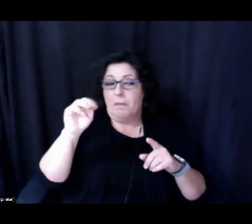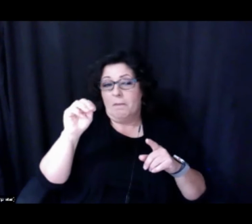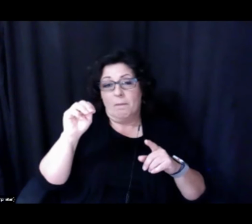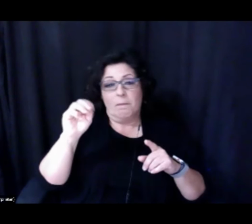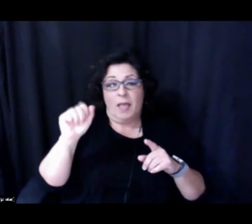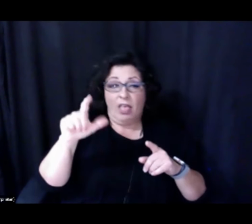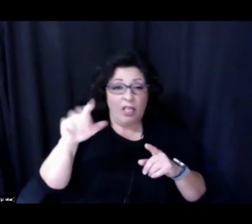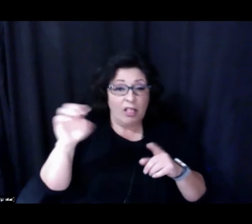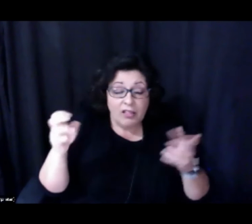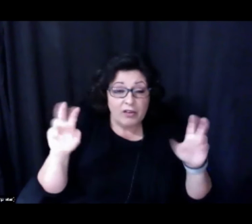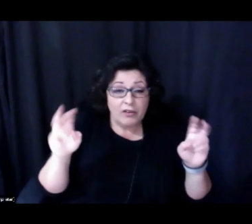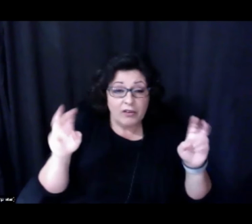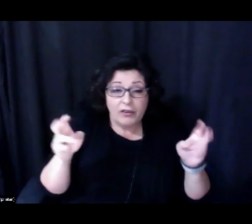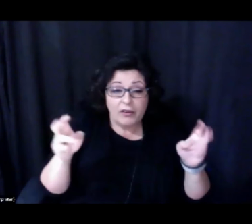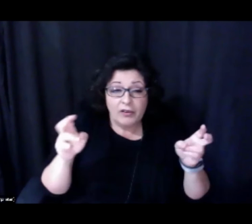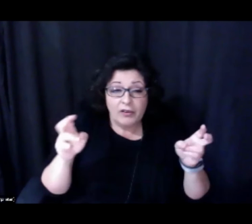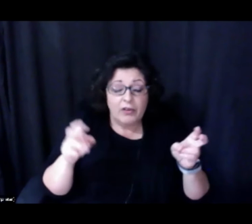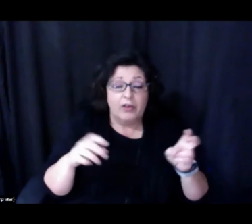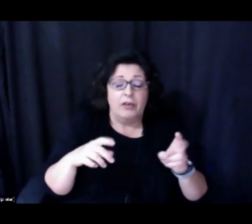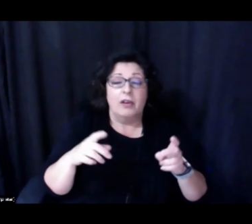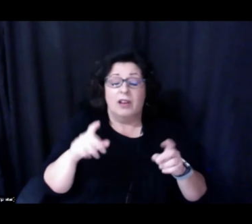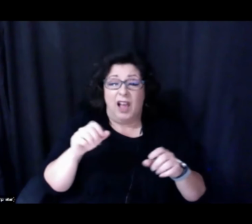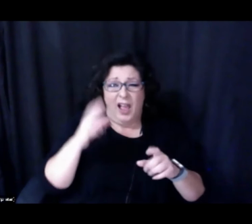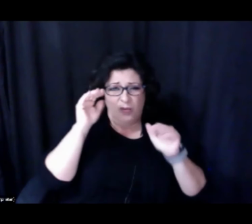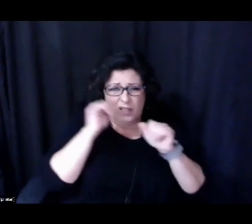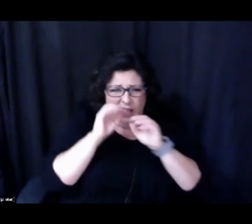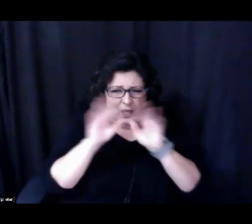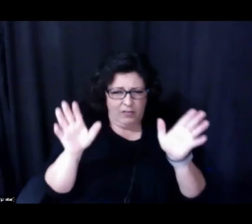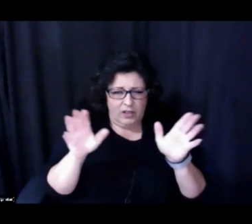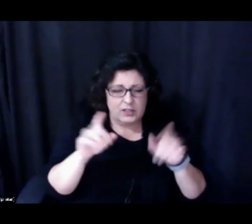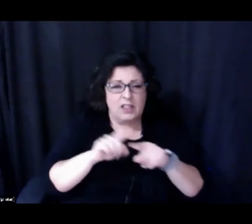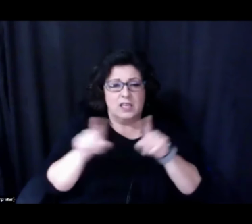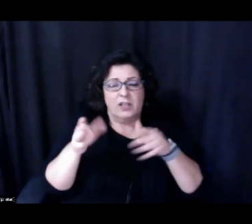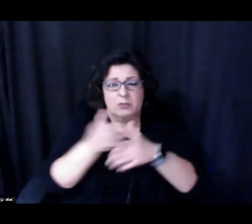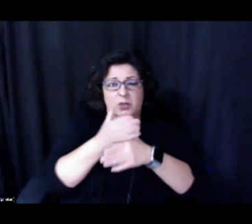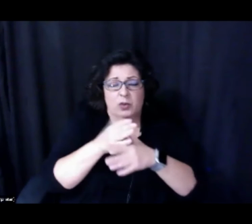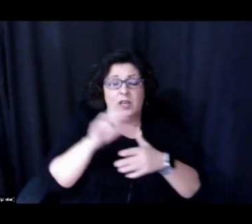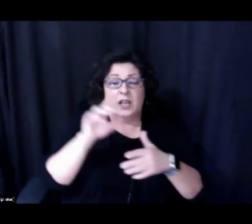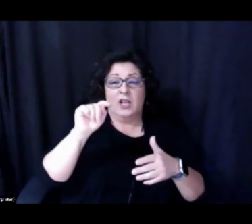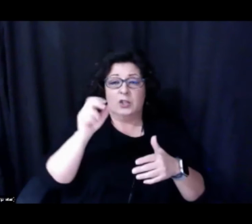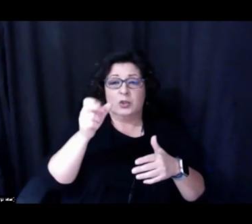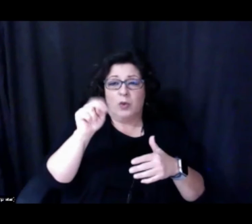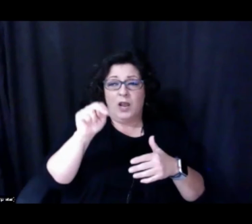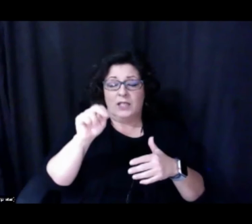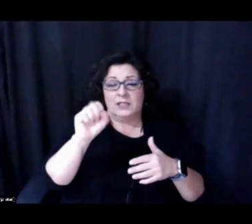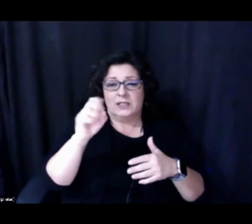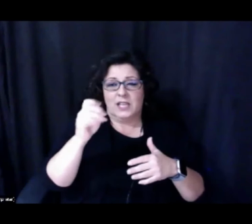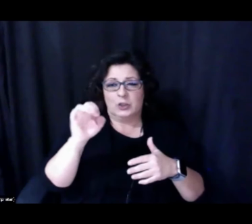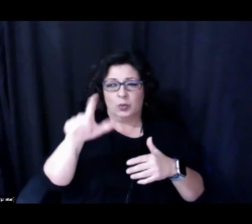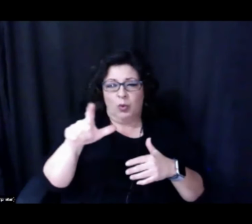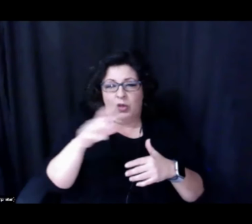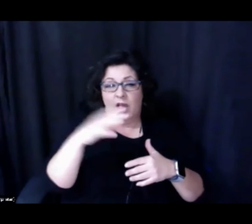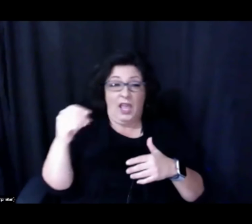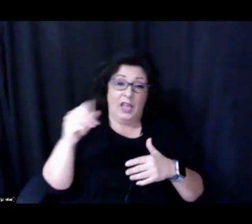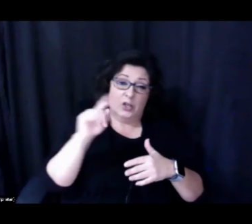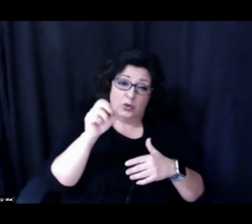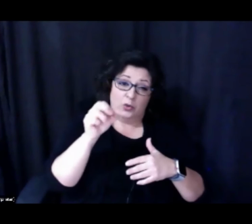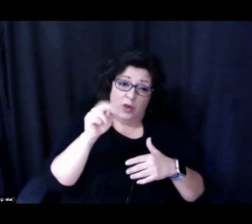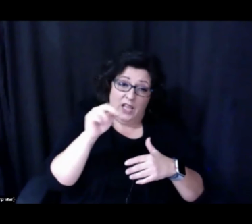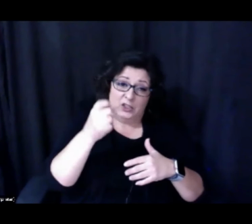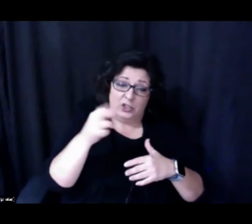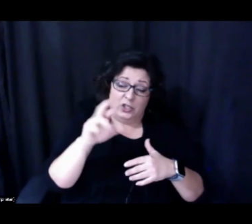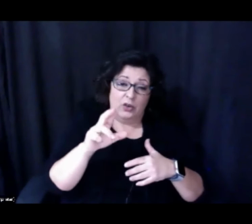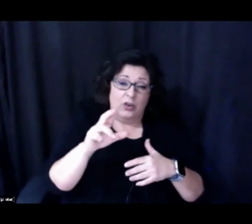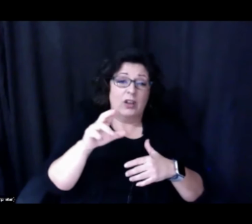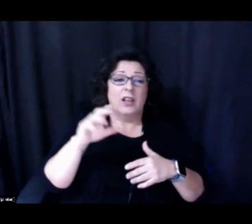I hope that is clarifying the difference between transsexual and transgender. So transsexual is